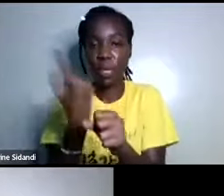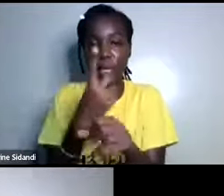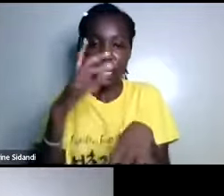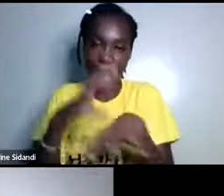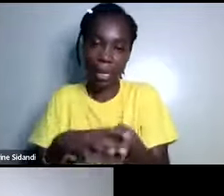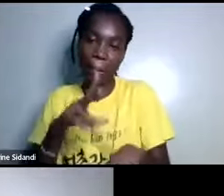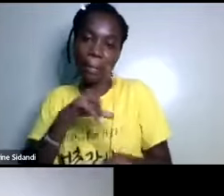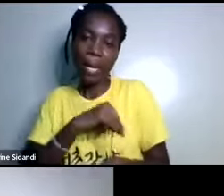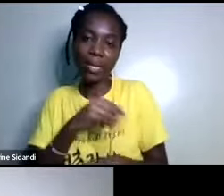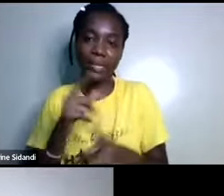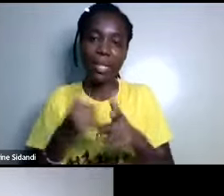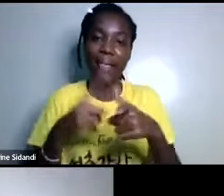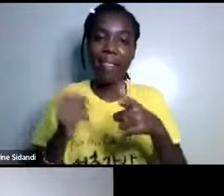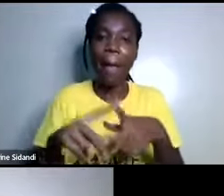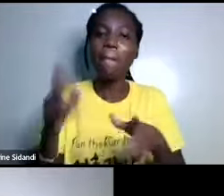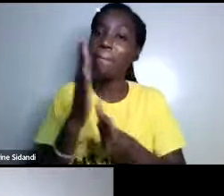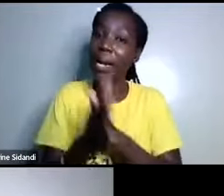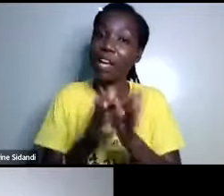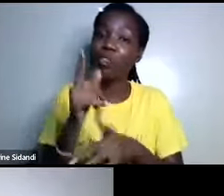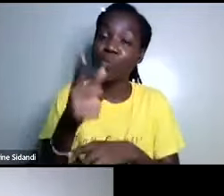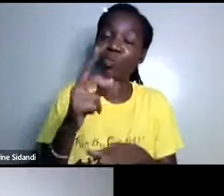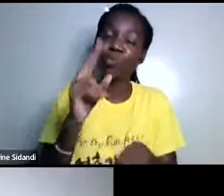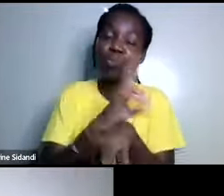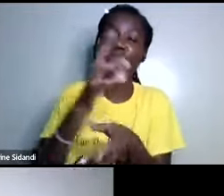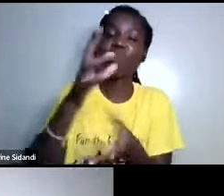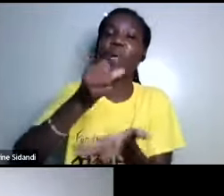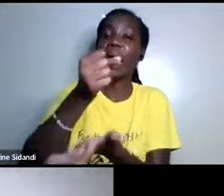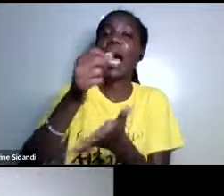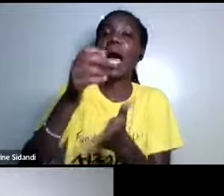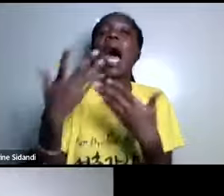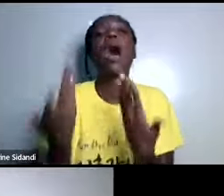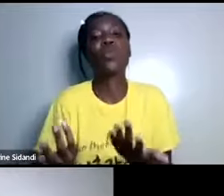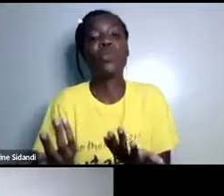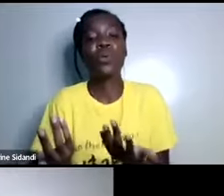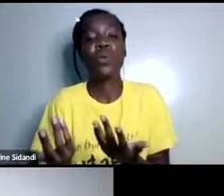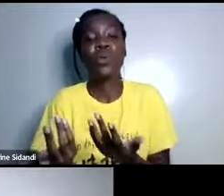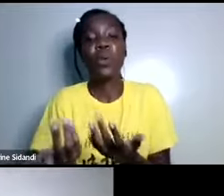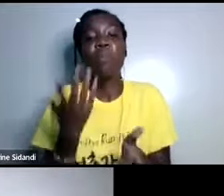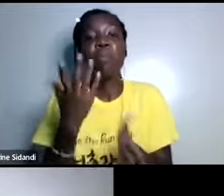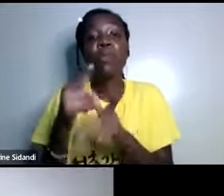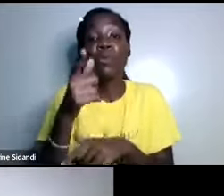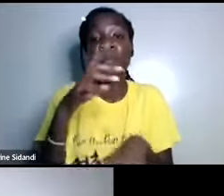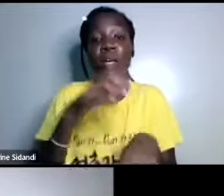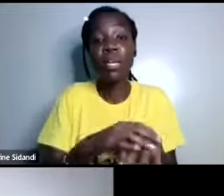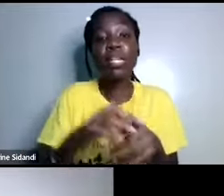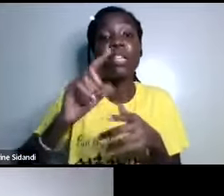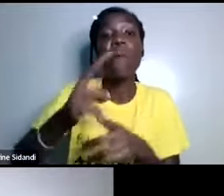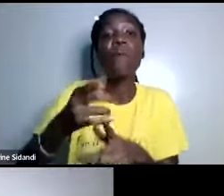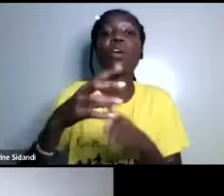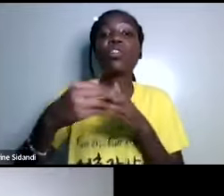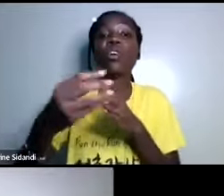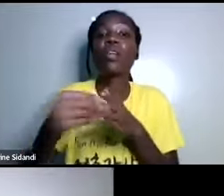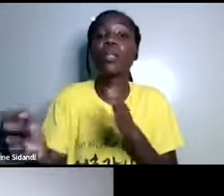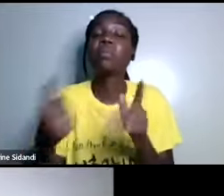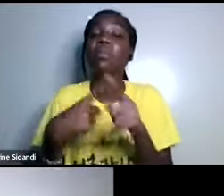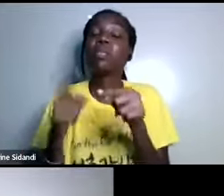need to plan how to use that budget, because you could end up spending that $1,000 down the drain, or you could make 10,000 out of